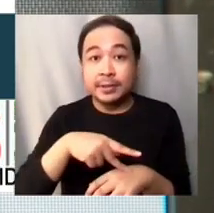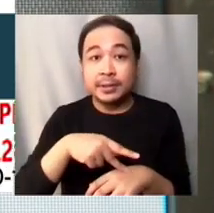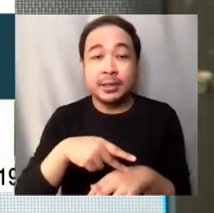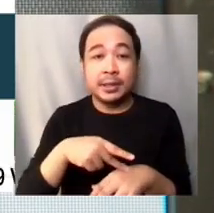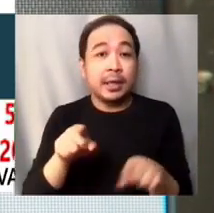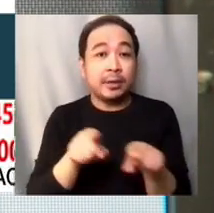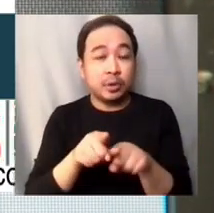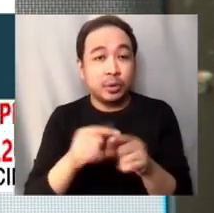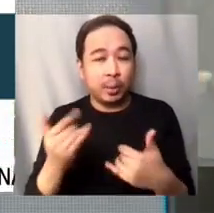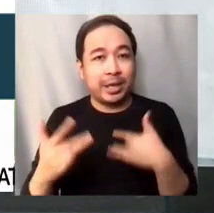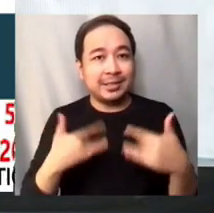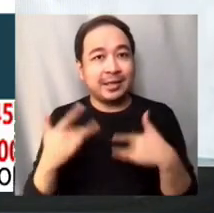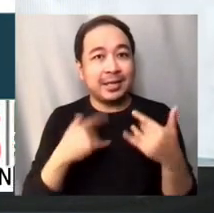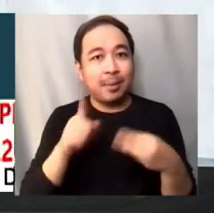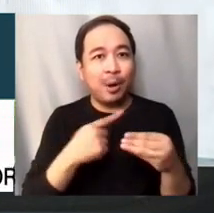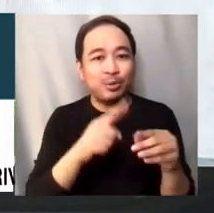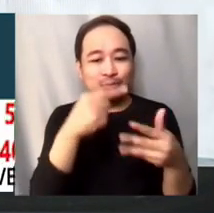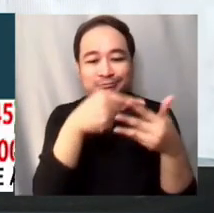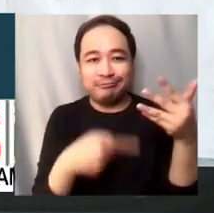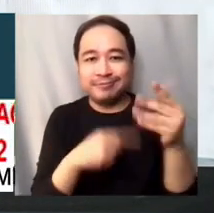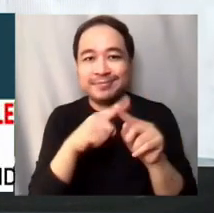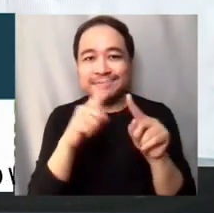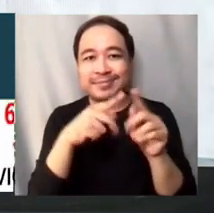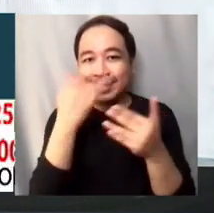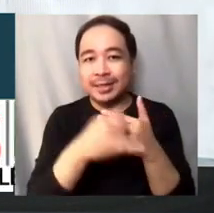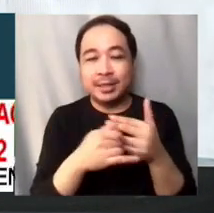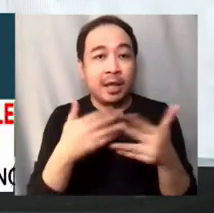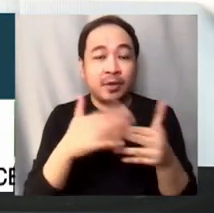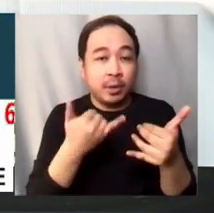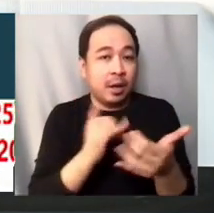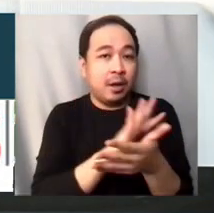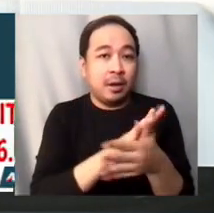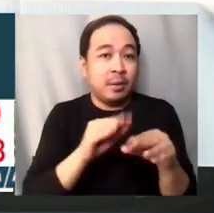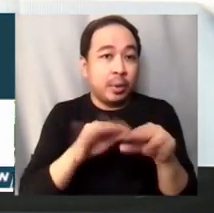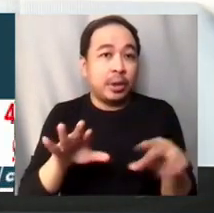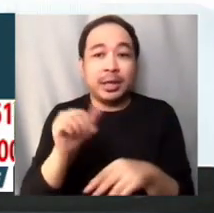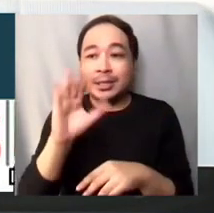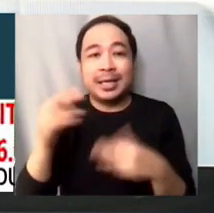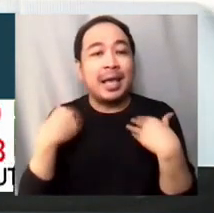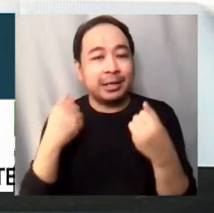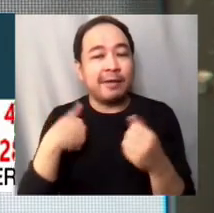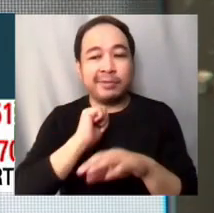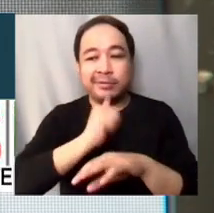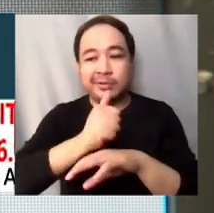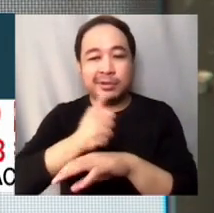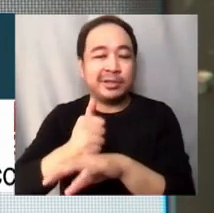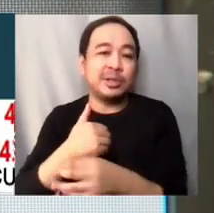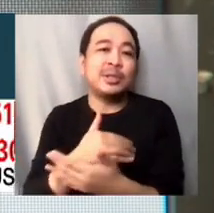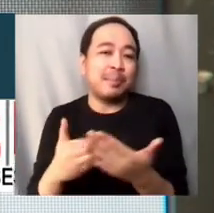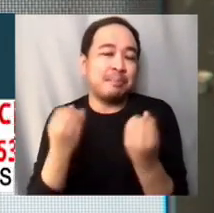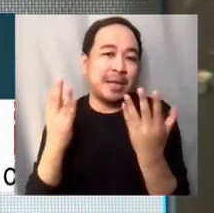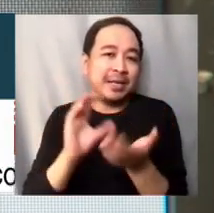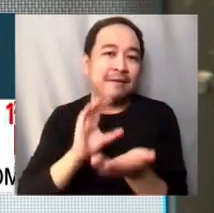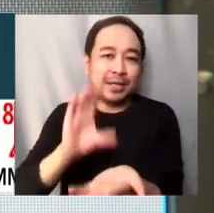We're very excited about those projects. Amid the pandemic, AC Health has been launching several investments since 2020 as it